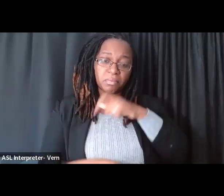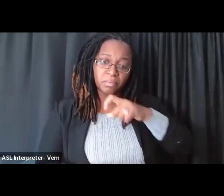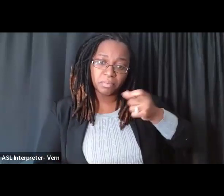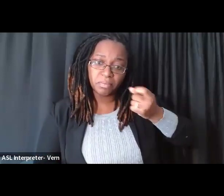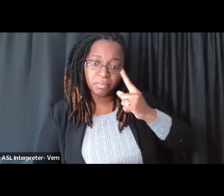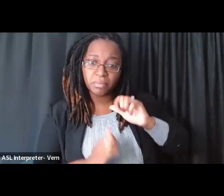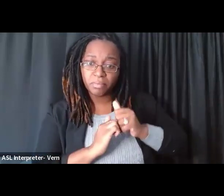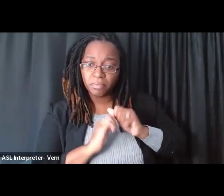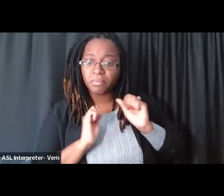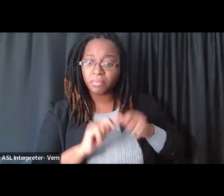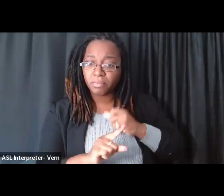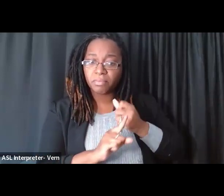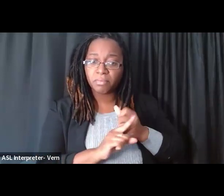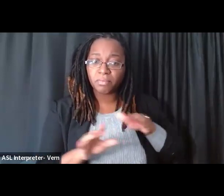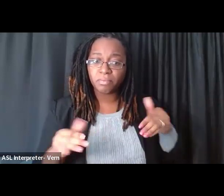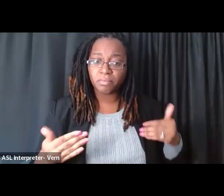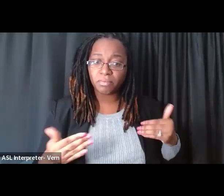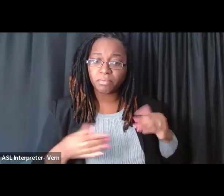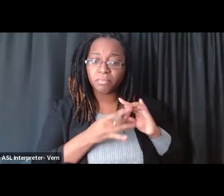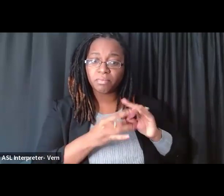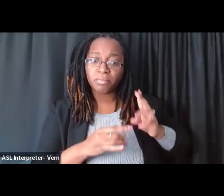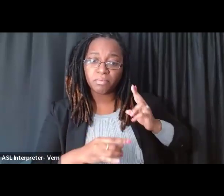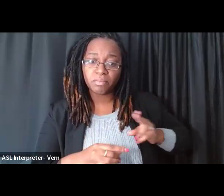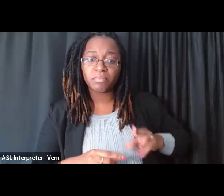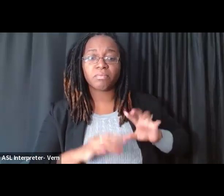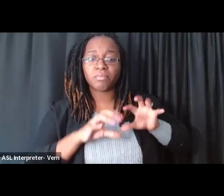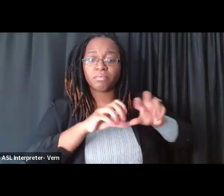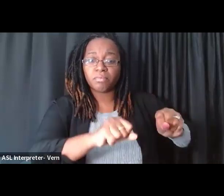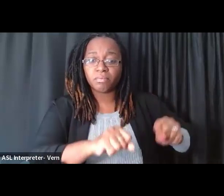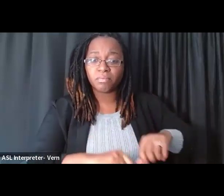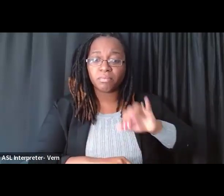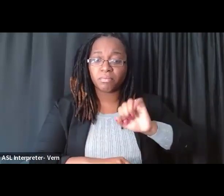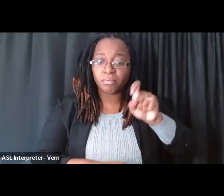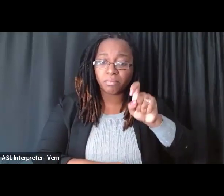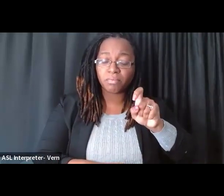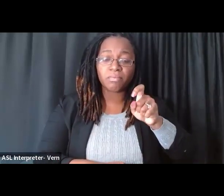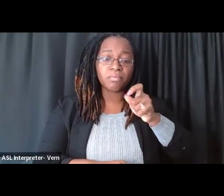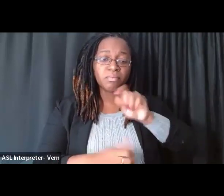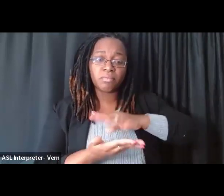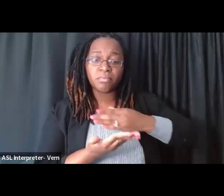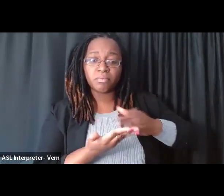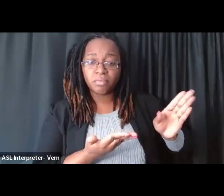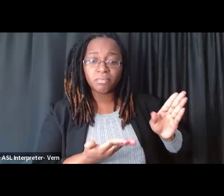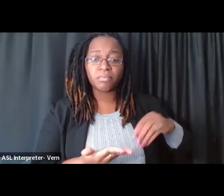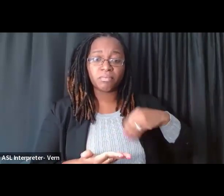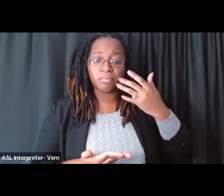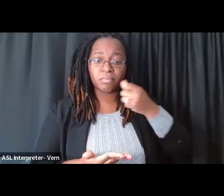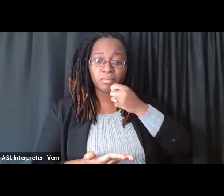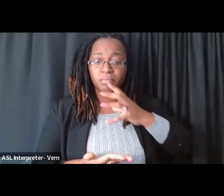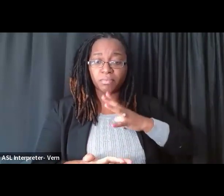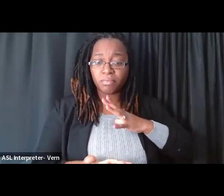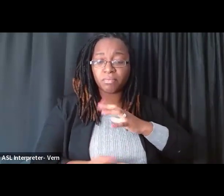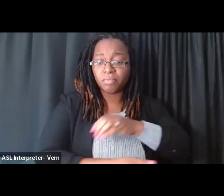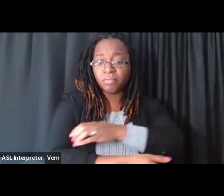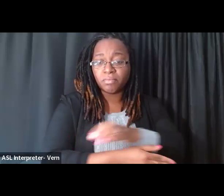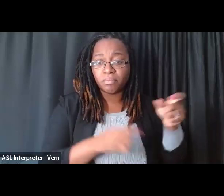to a history of colonization and sex, hidden white women power dynamics, scarcity, perceived power,